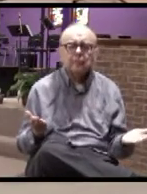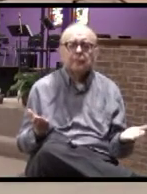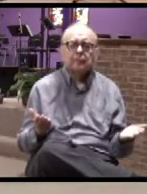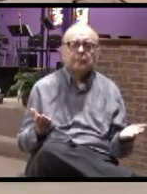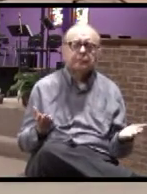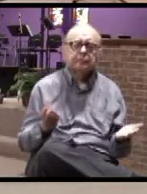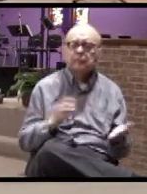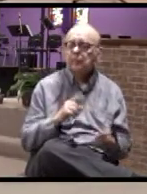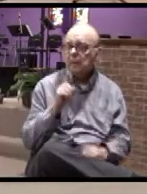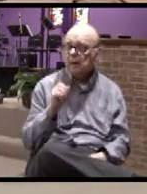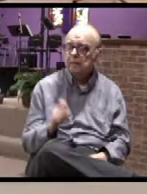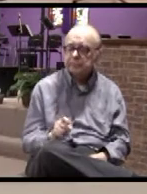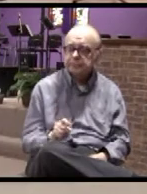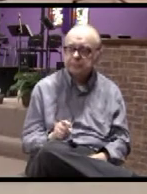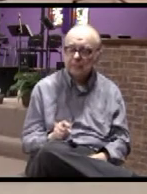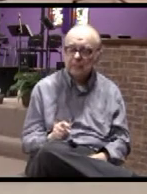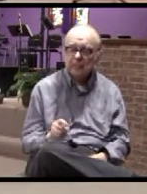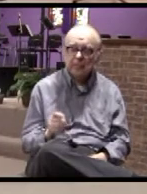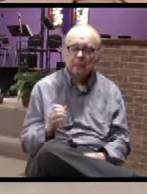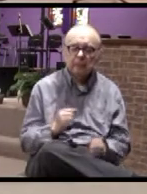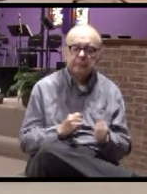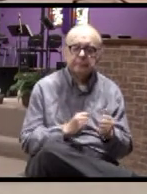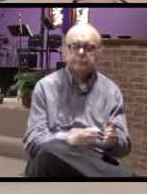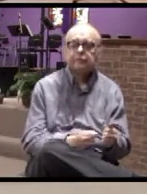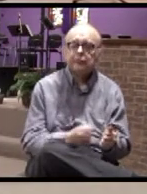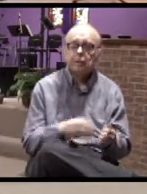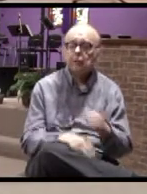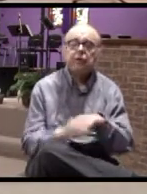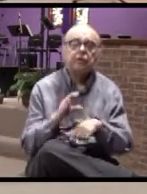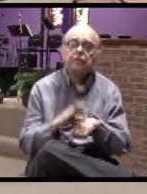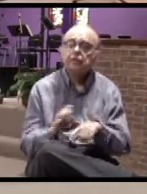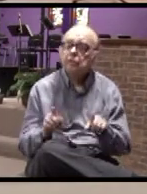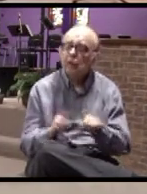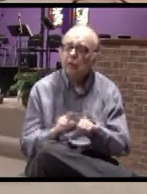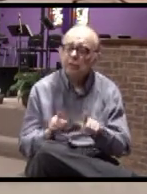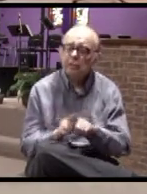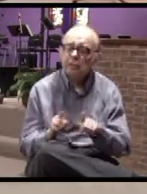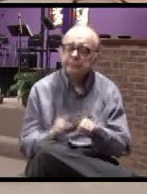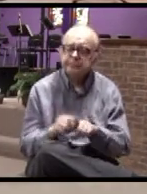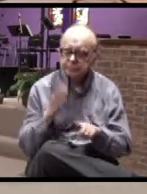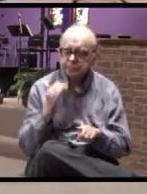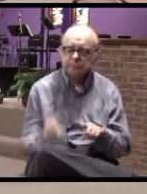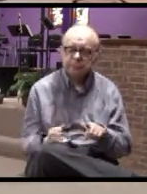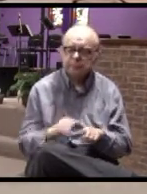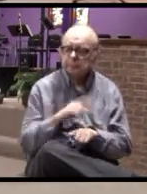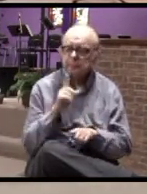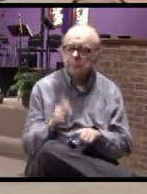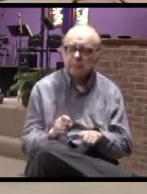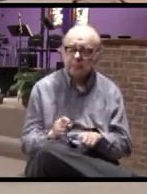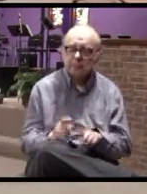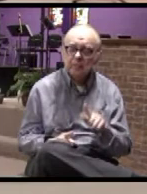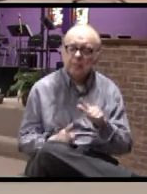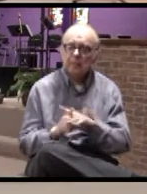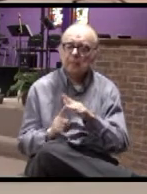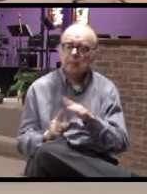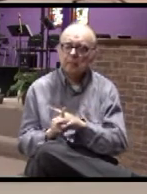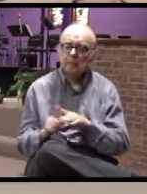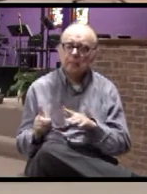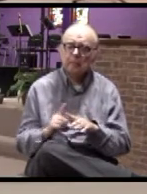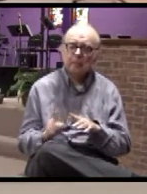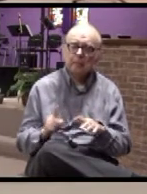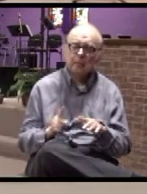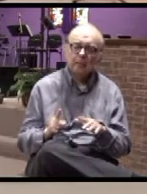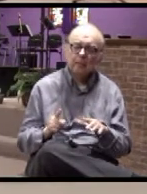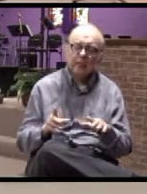And the question is, it follows over into church. Because the question arises where he says,